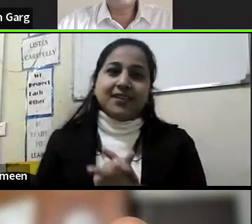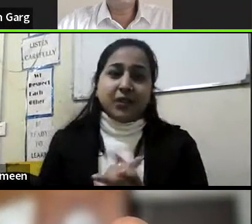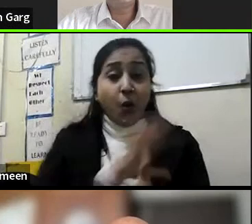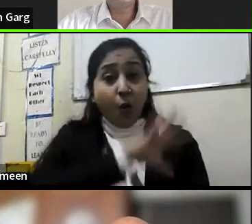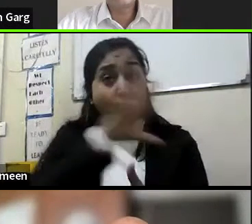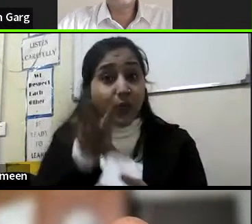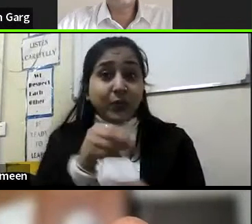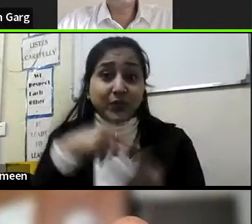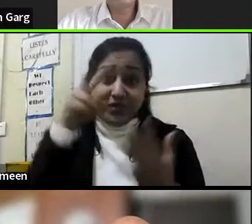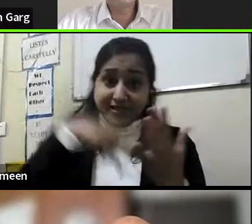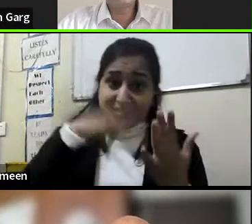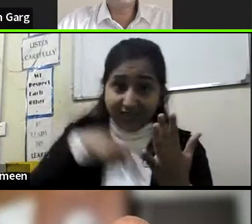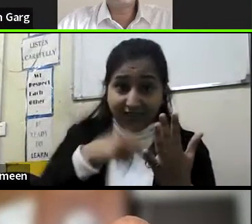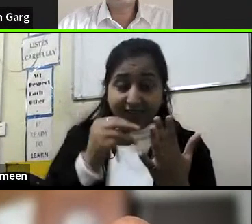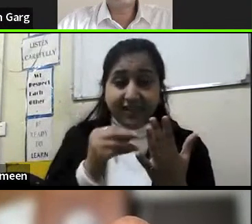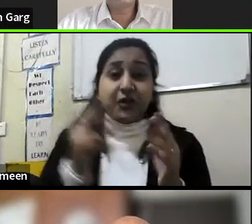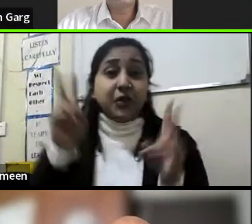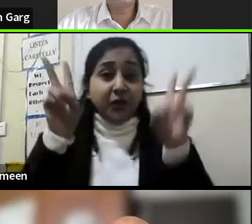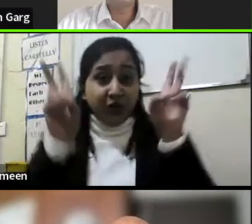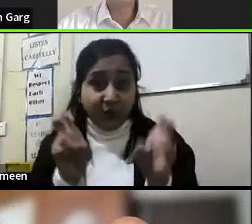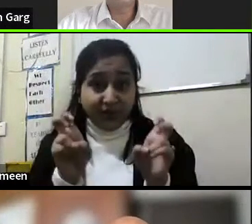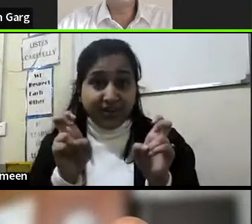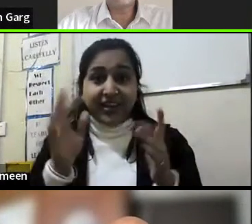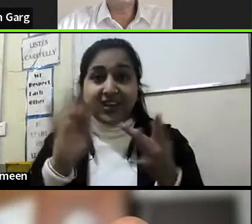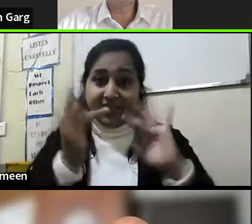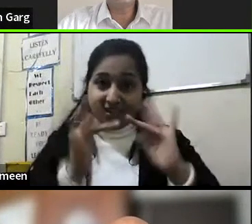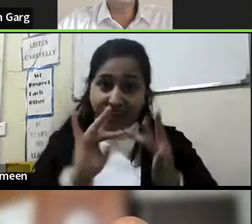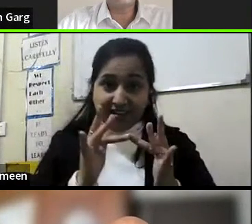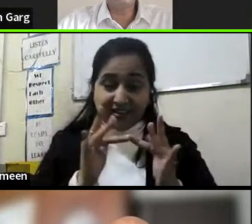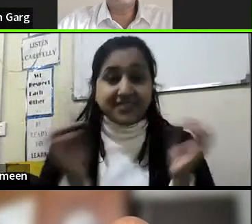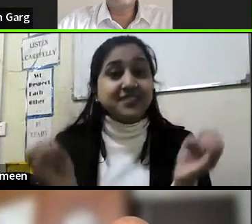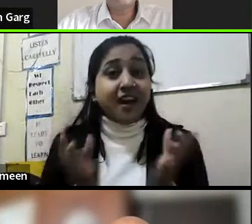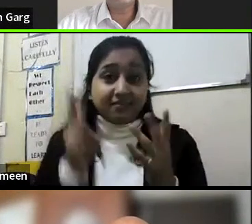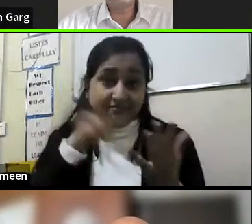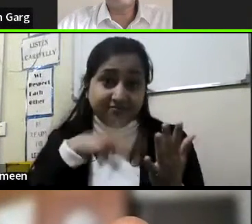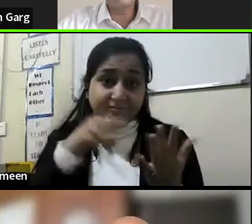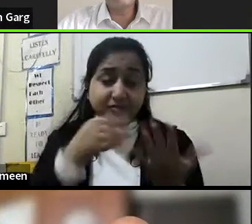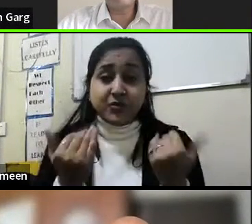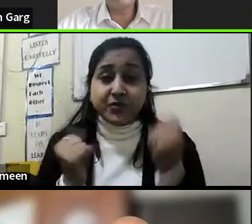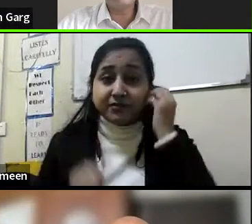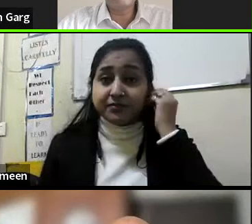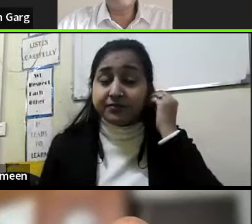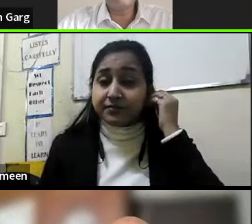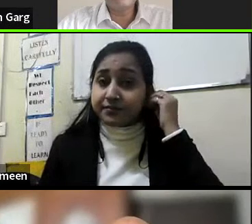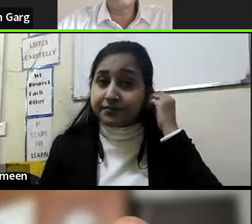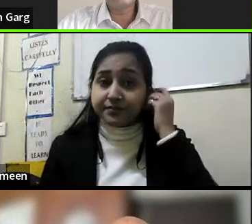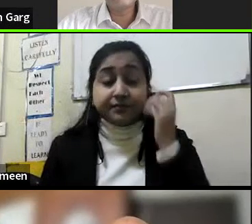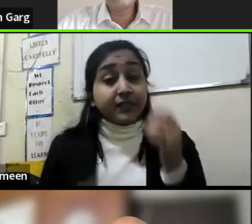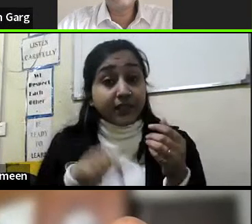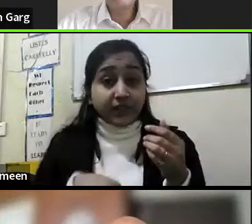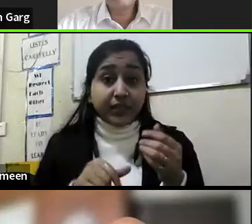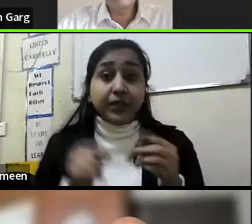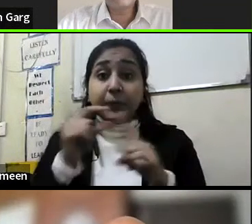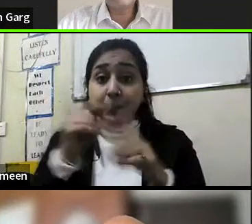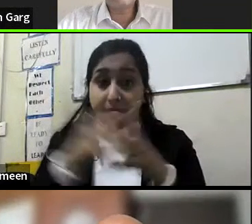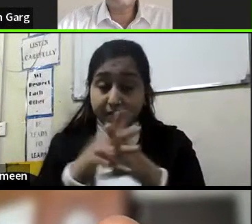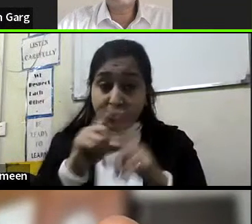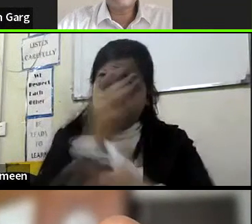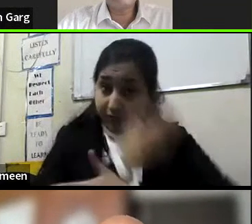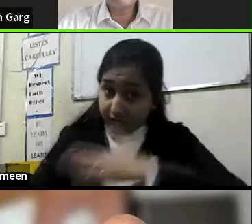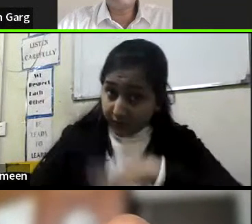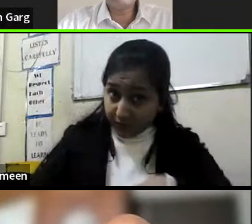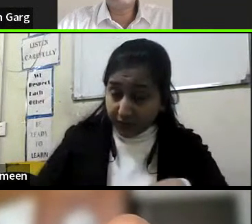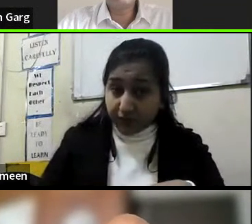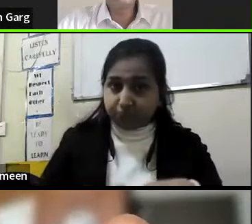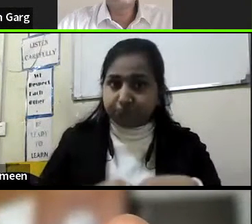reading content which is made available on the intranet portal. So at the same time, it has not only empowered the PWDs, but it has